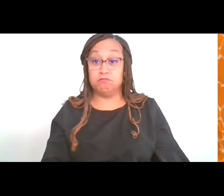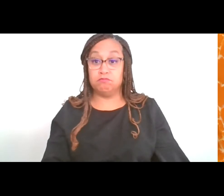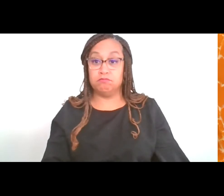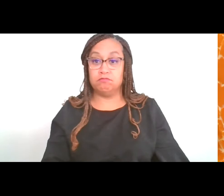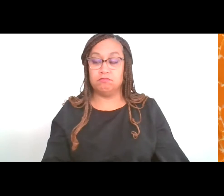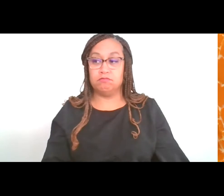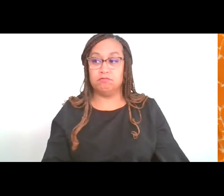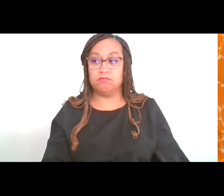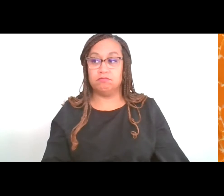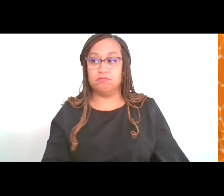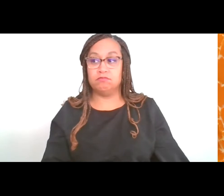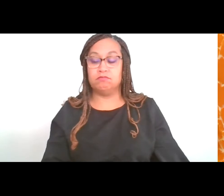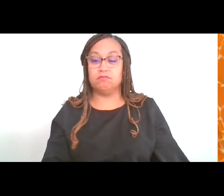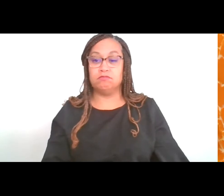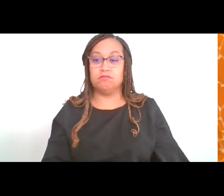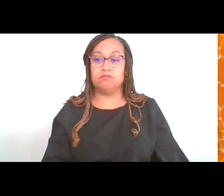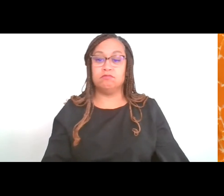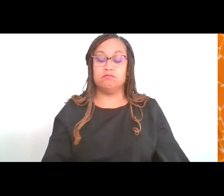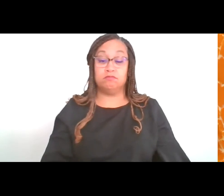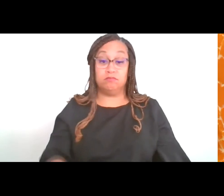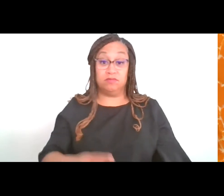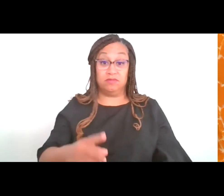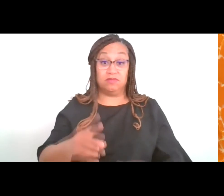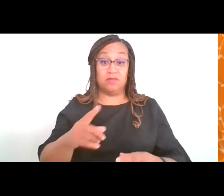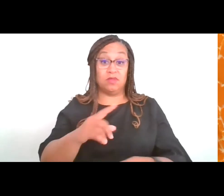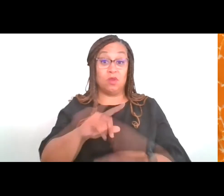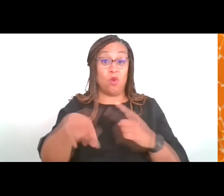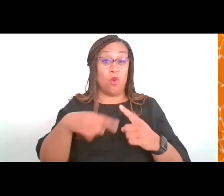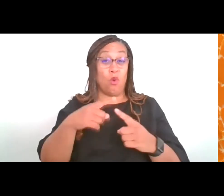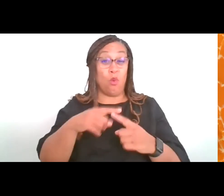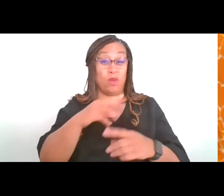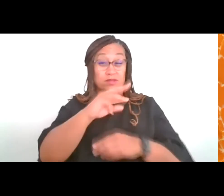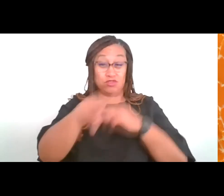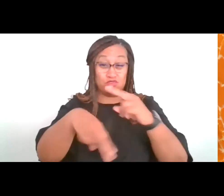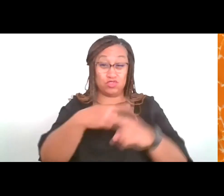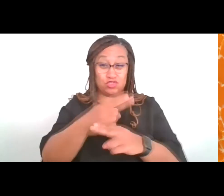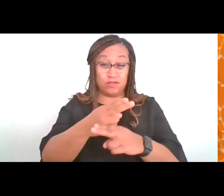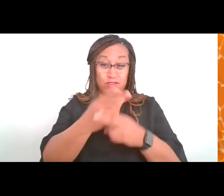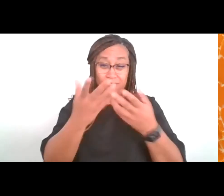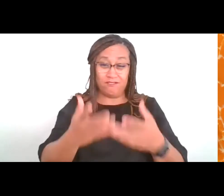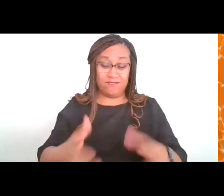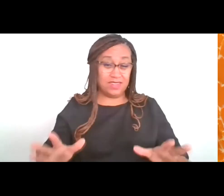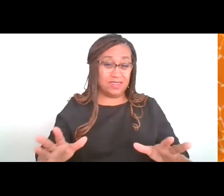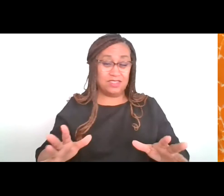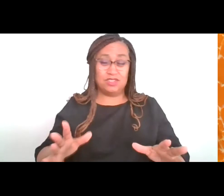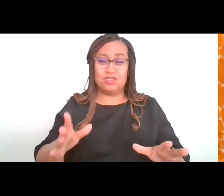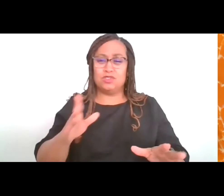the universe can only be explained in terms of celebration.